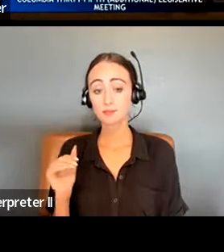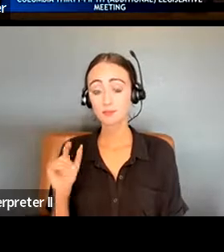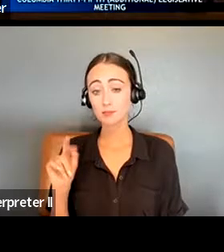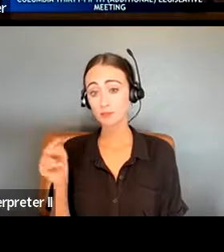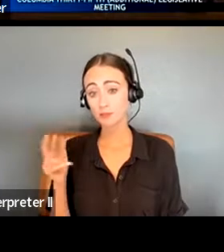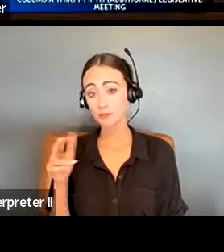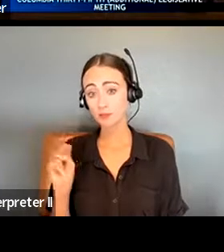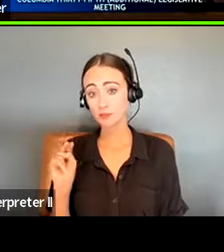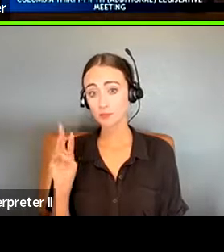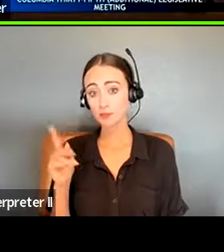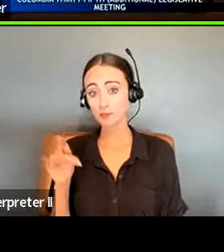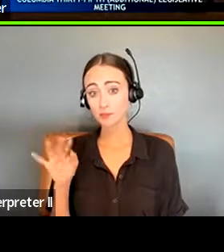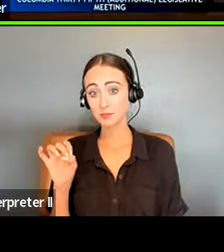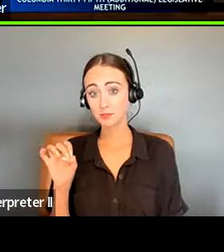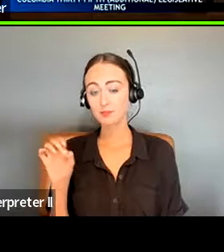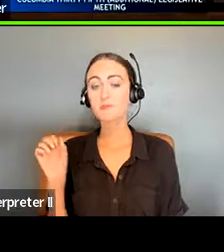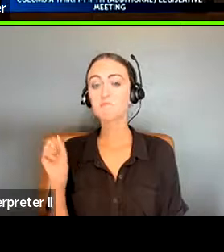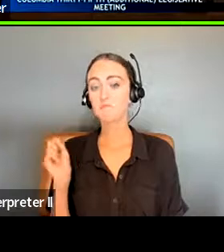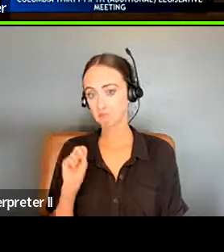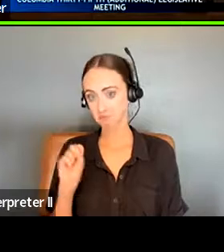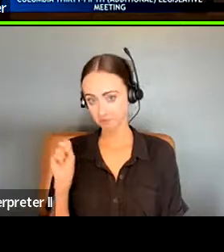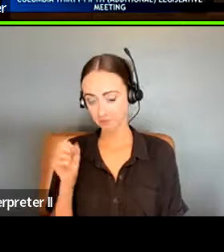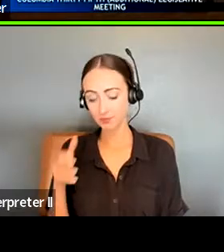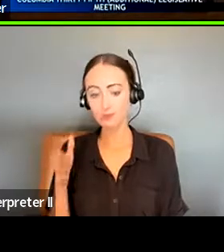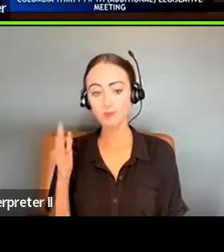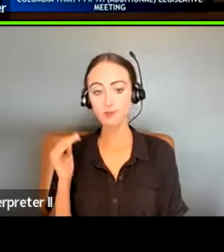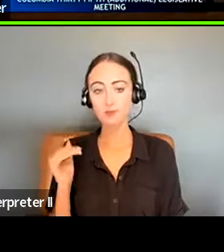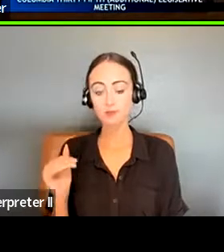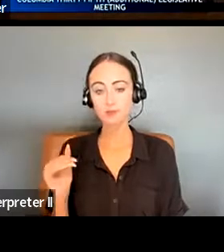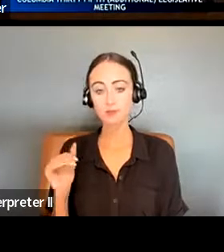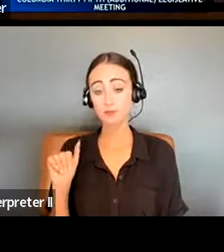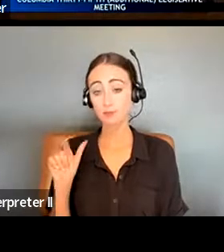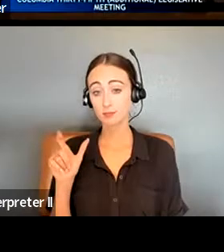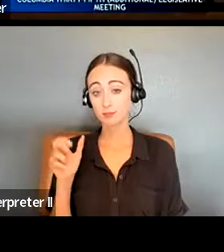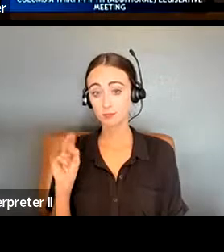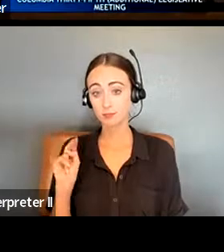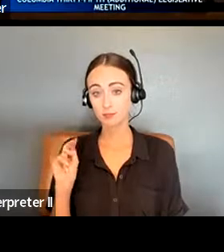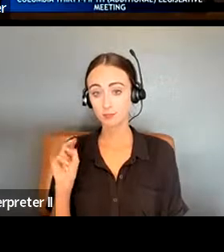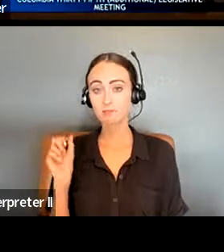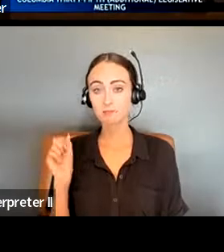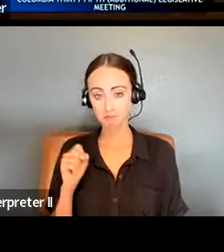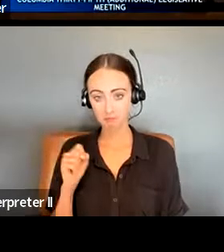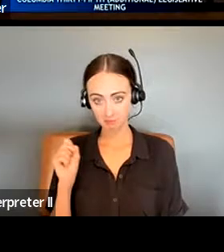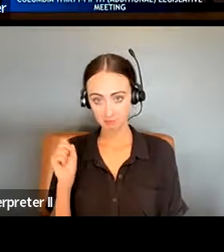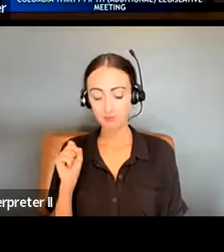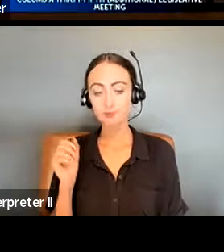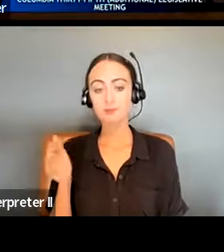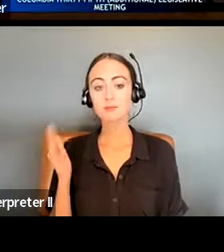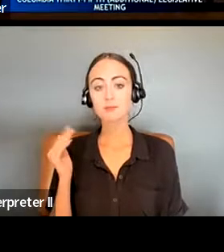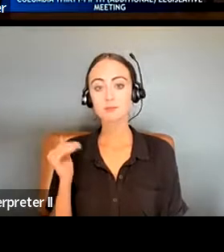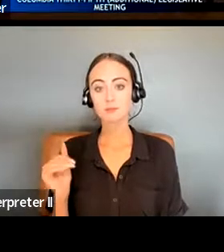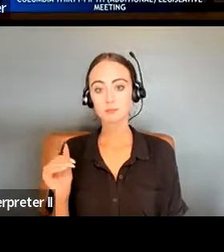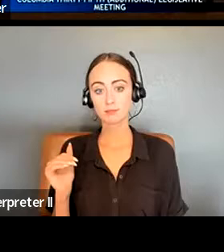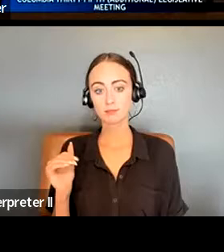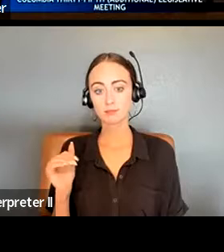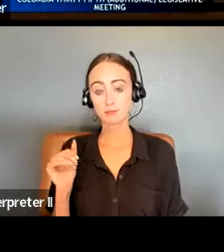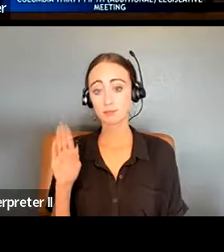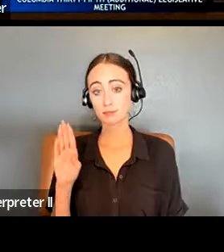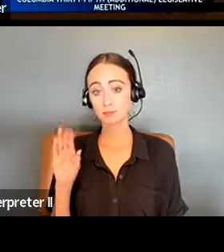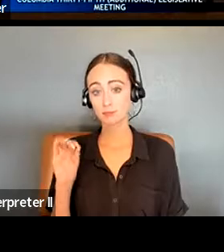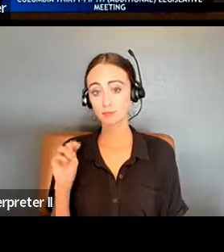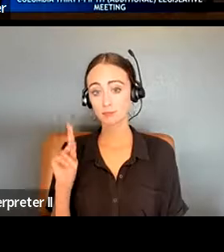Trayon White. Yes. Trayon White votes yes. Councilmember Allen. Yes. Councilmember Allen votes yes. Councilmember